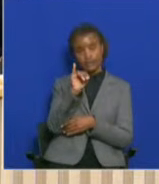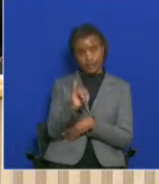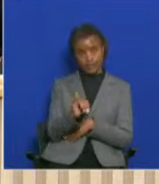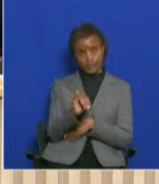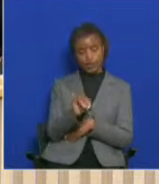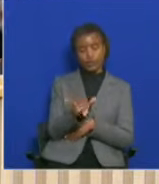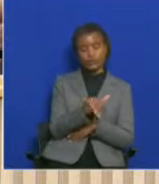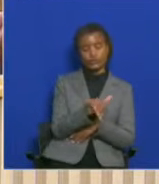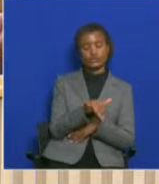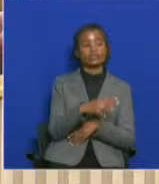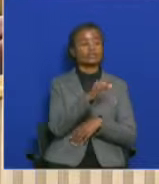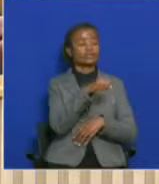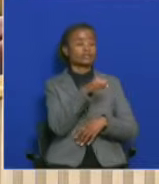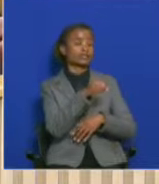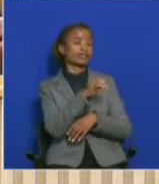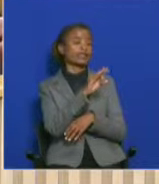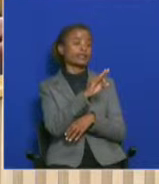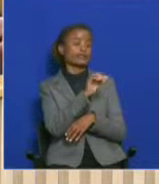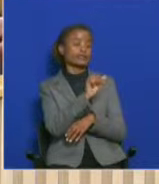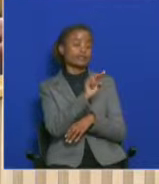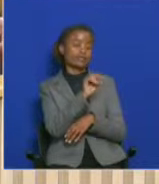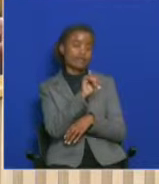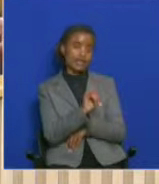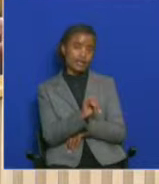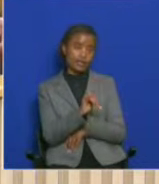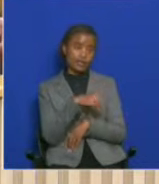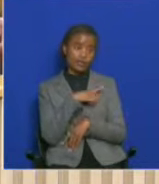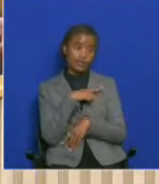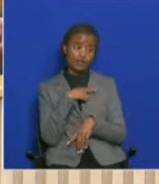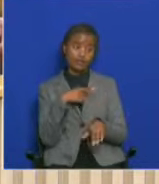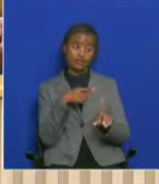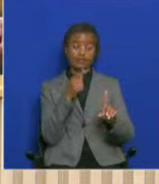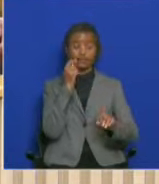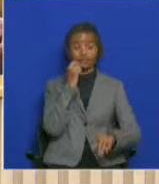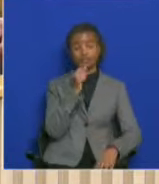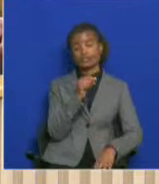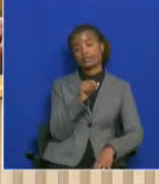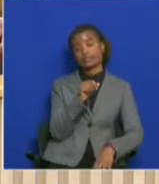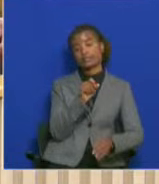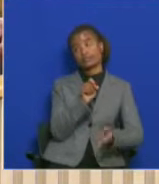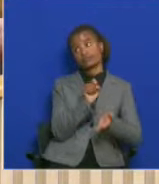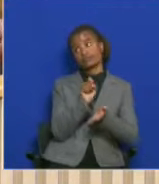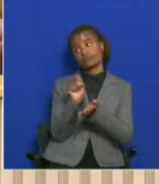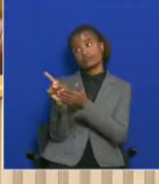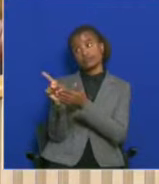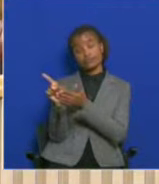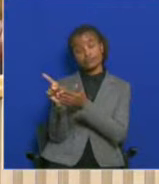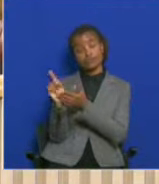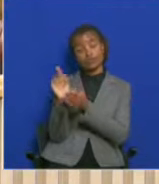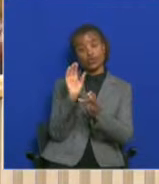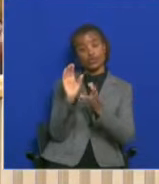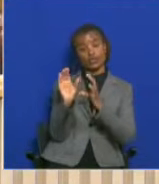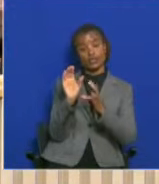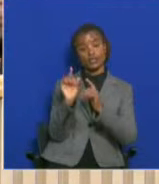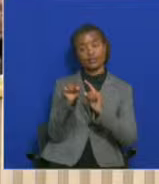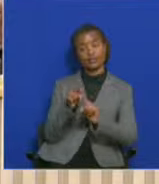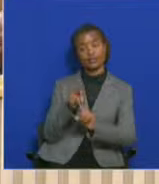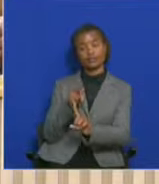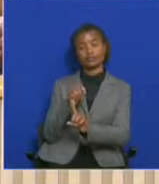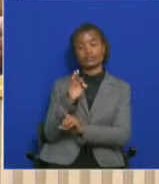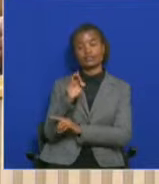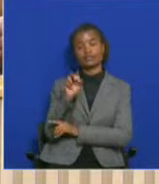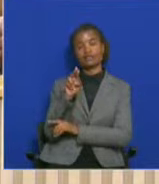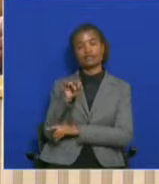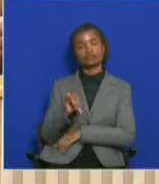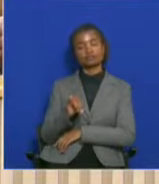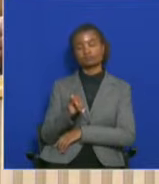people with whom, and Mr. Said is not the only person General Khan communicates with about General Fani, but they don't seem